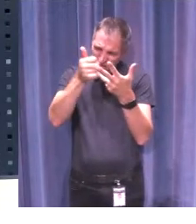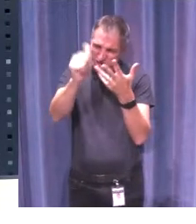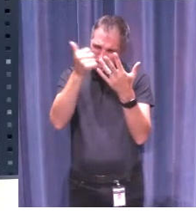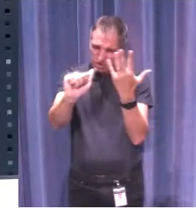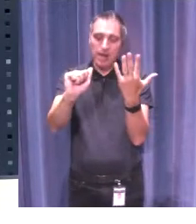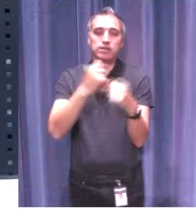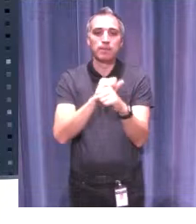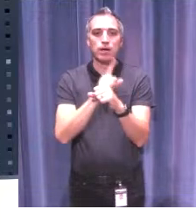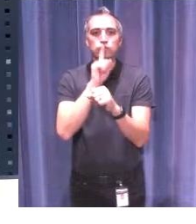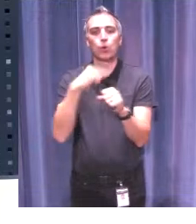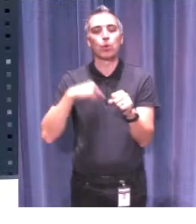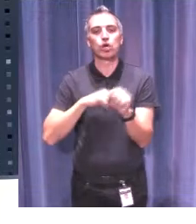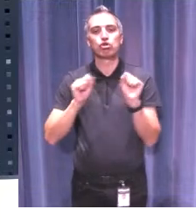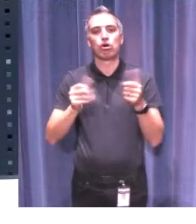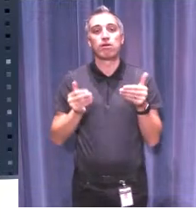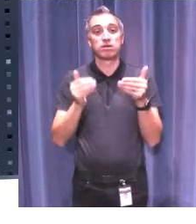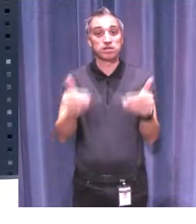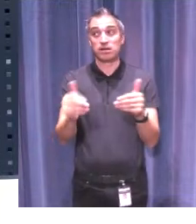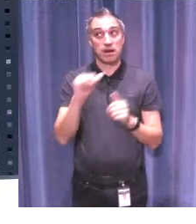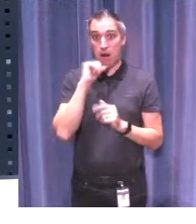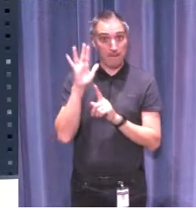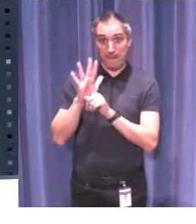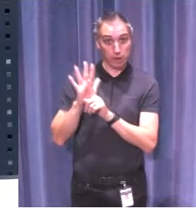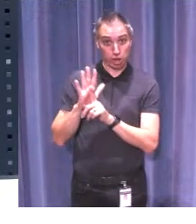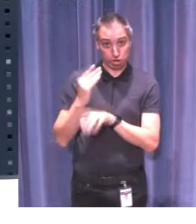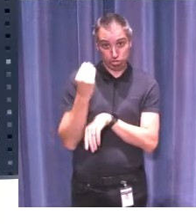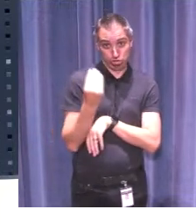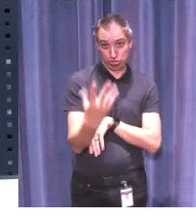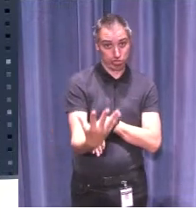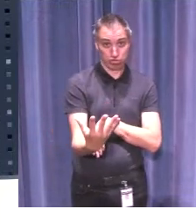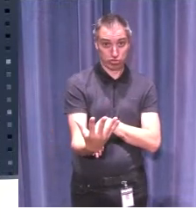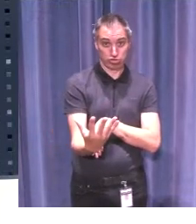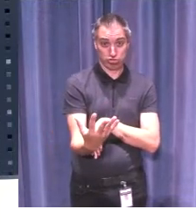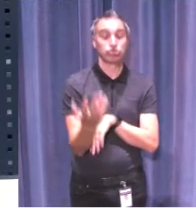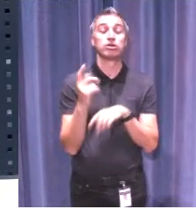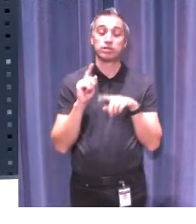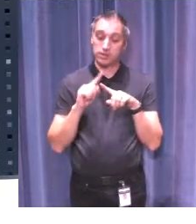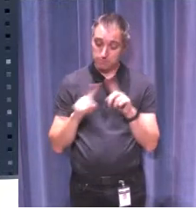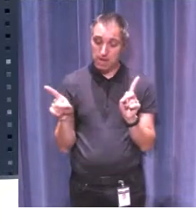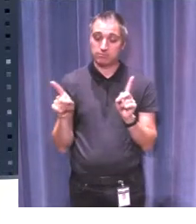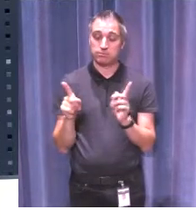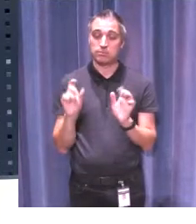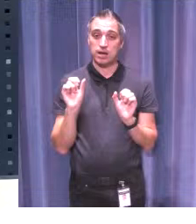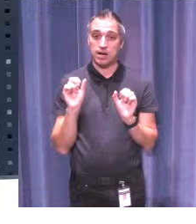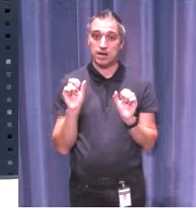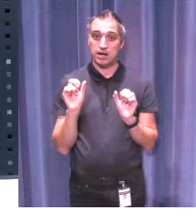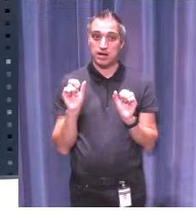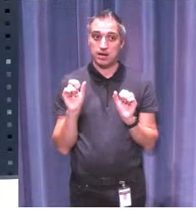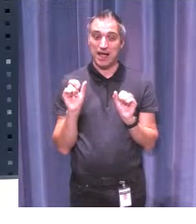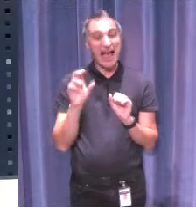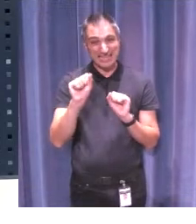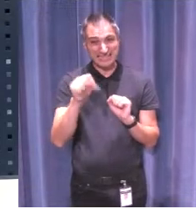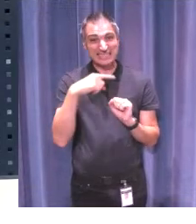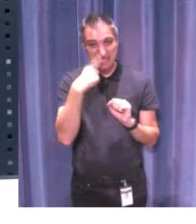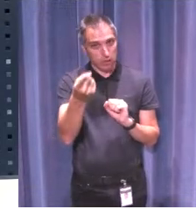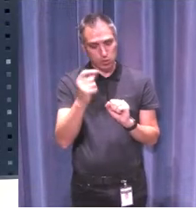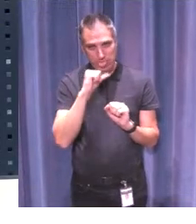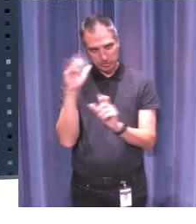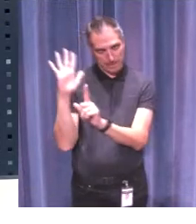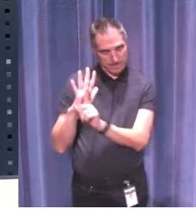forward. That wasn't popular. I can tell you that wasn't popular. Okay,